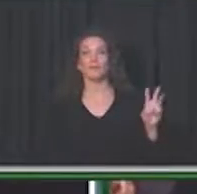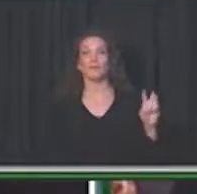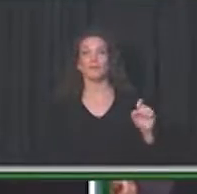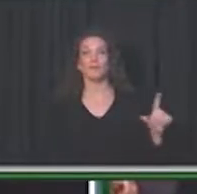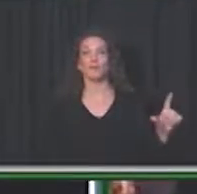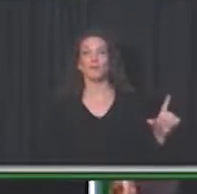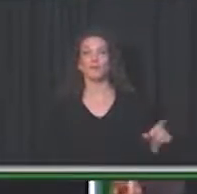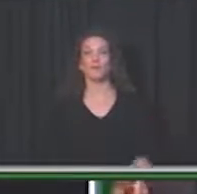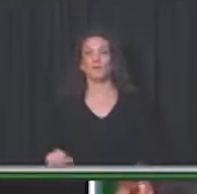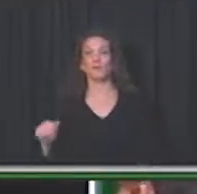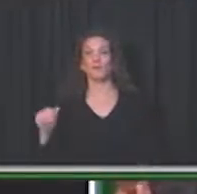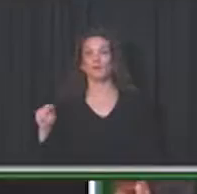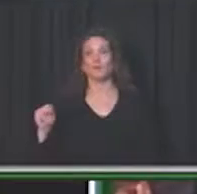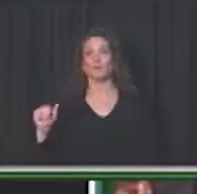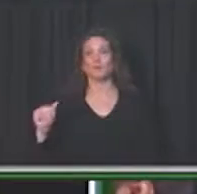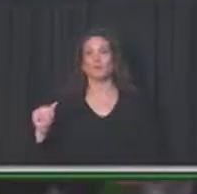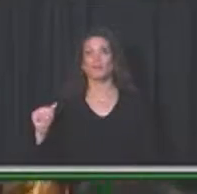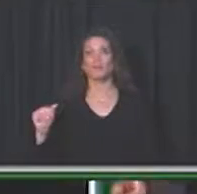Anna